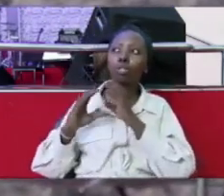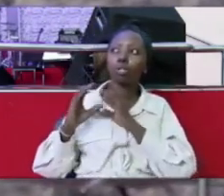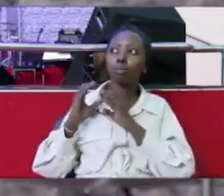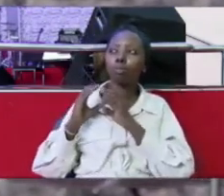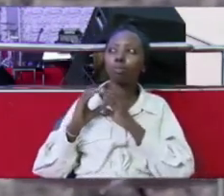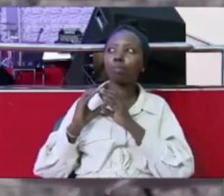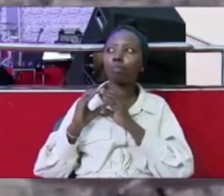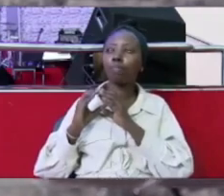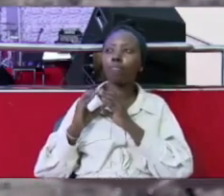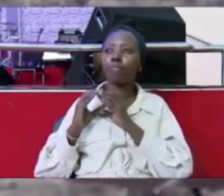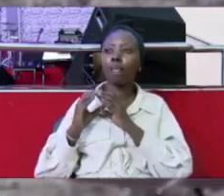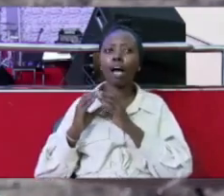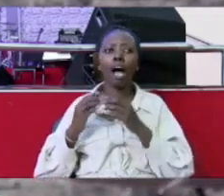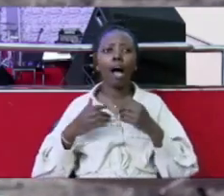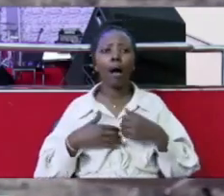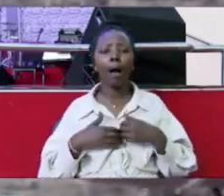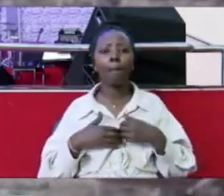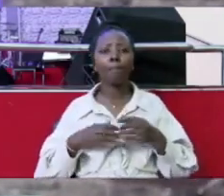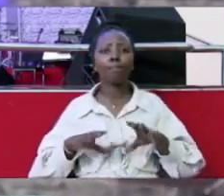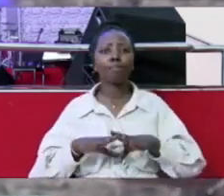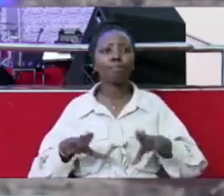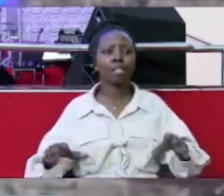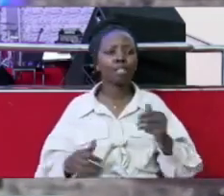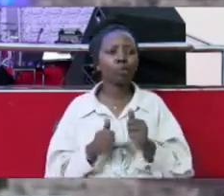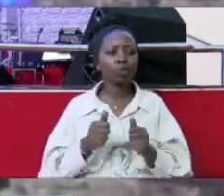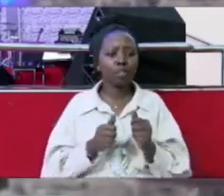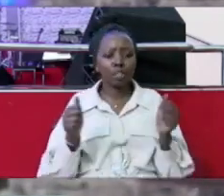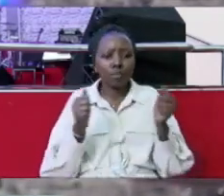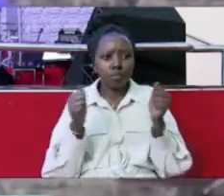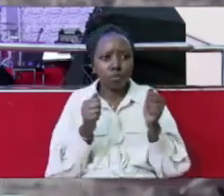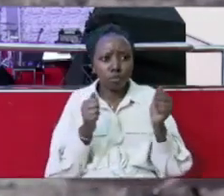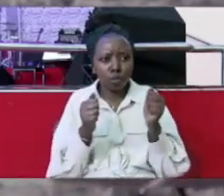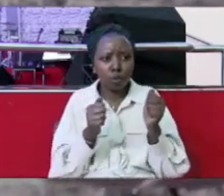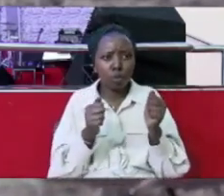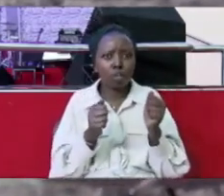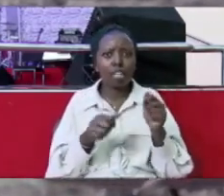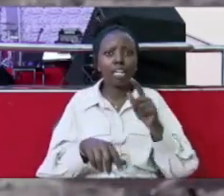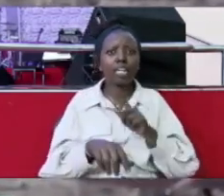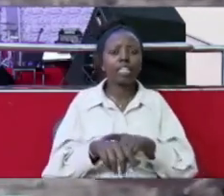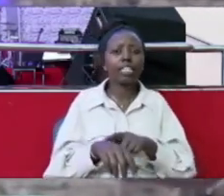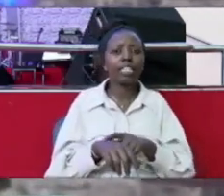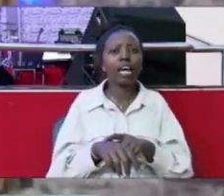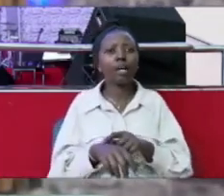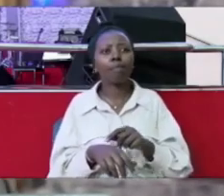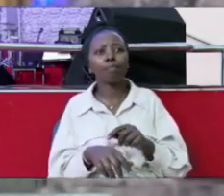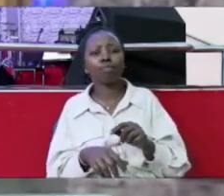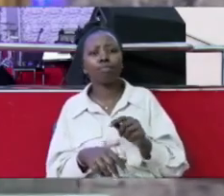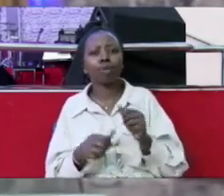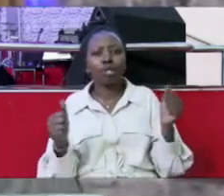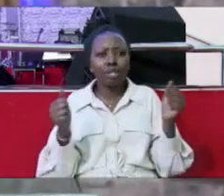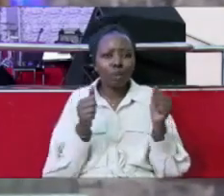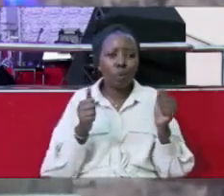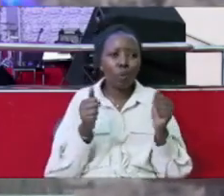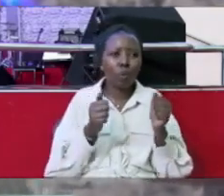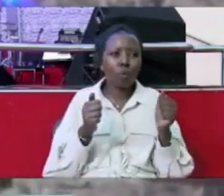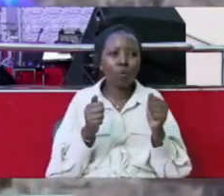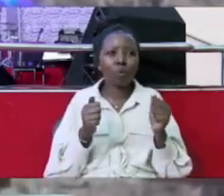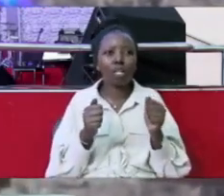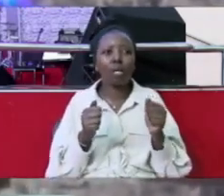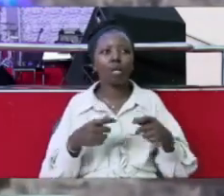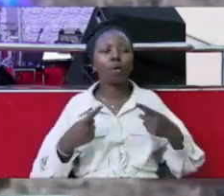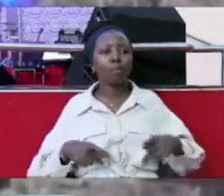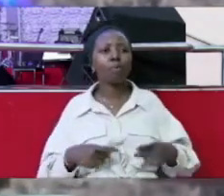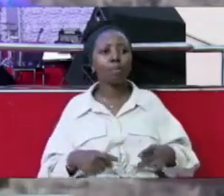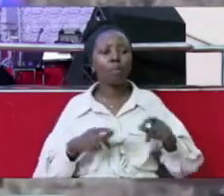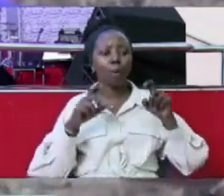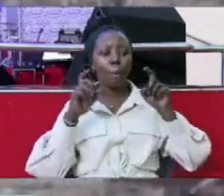there is ice. Mahali pale kuna baridi sana. During winter, wakati wa baridi sana, they are forced to stay close to each